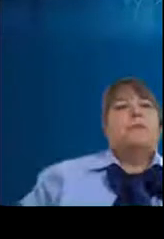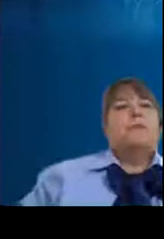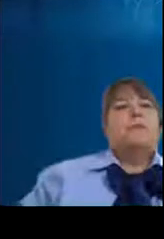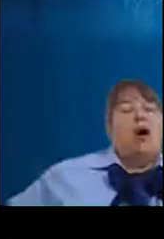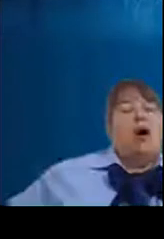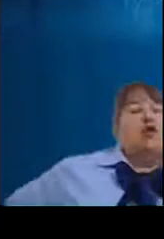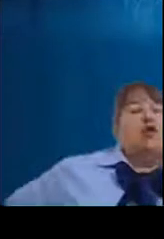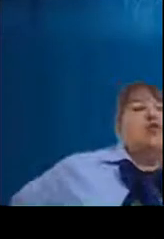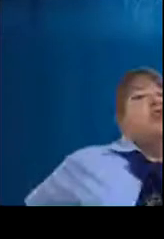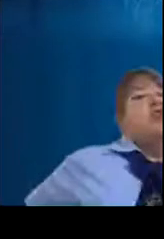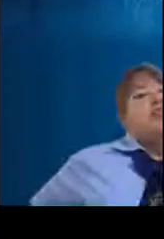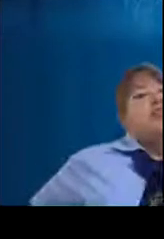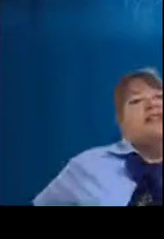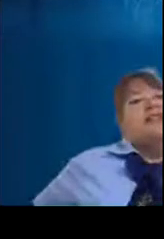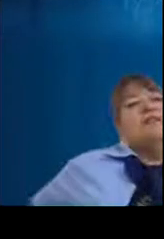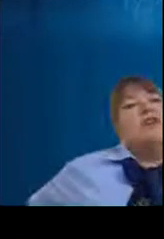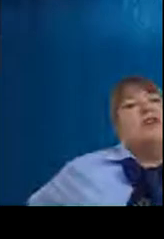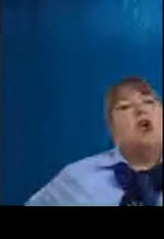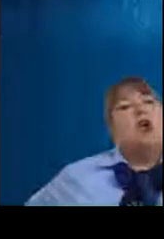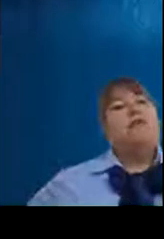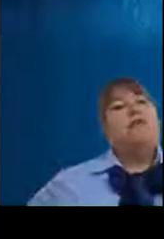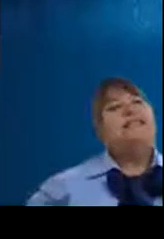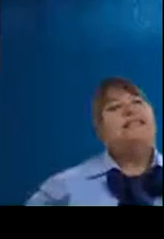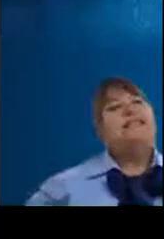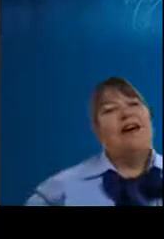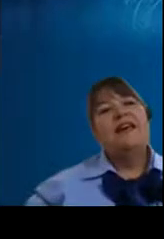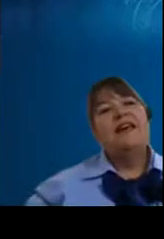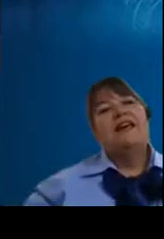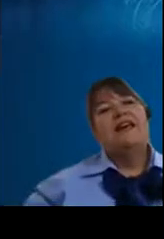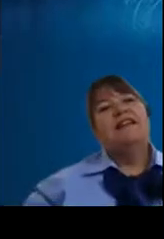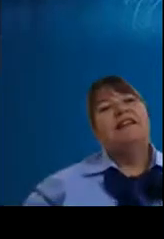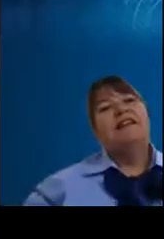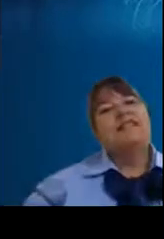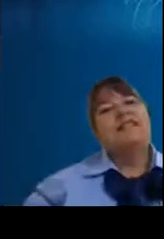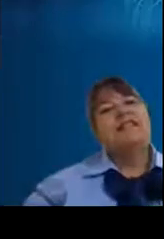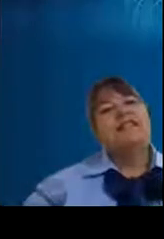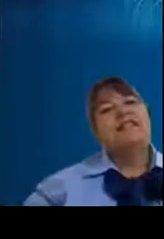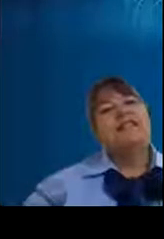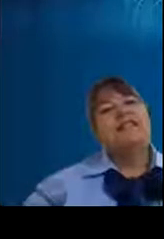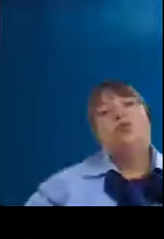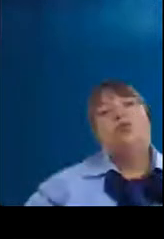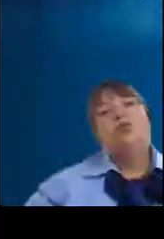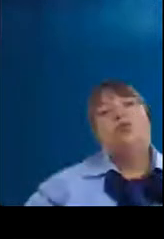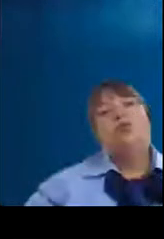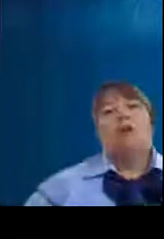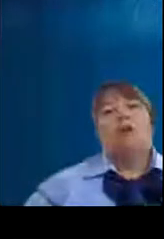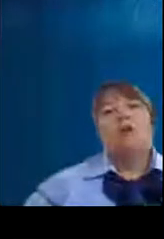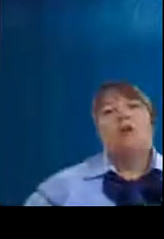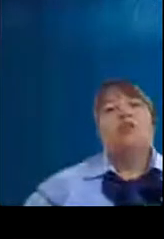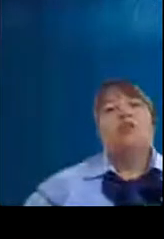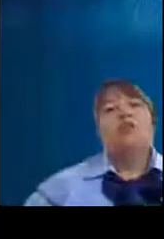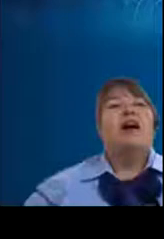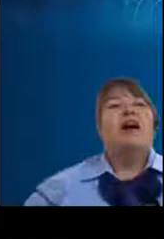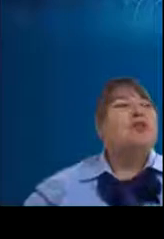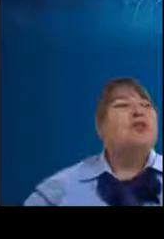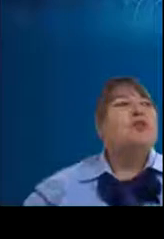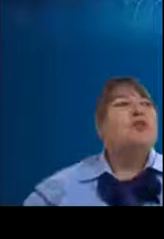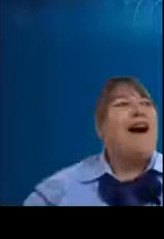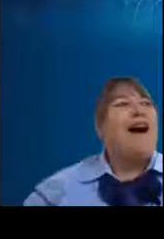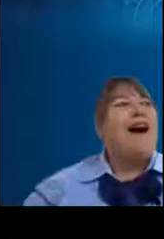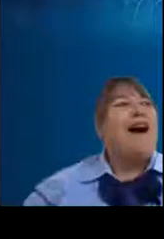SARS, by SARS. The first incentive that we offer, ETI, is an incentive that's aimed to encourage